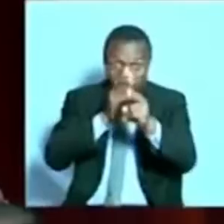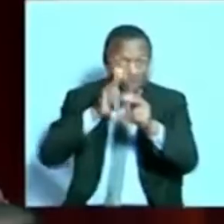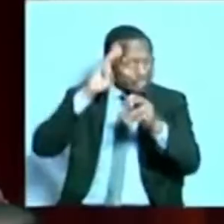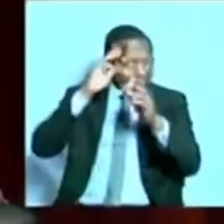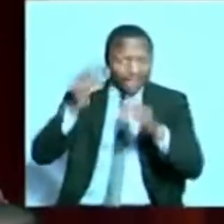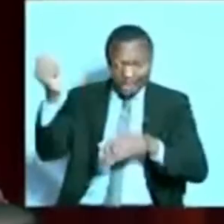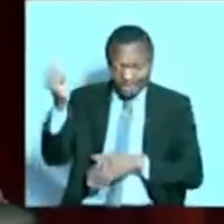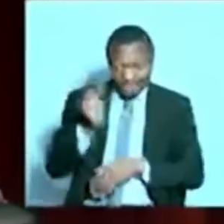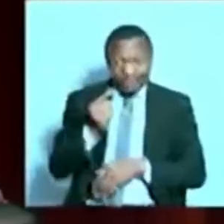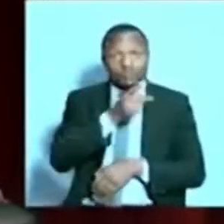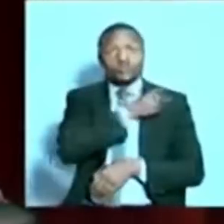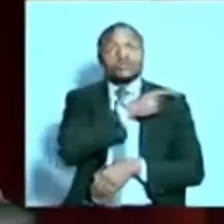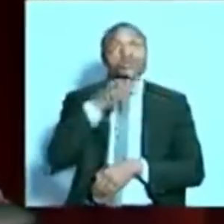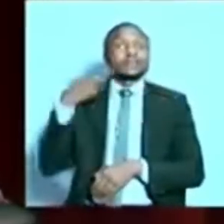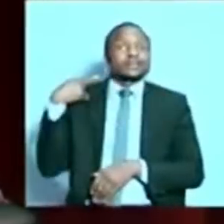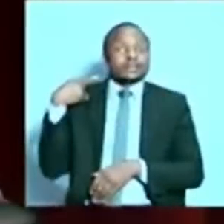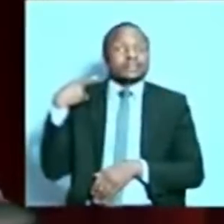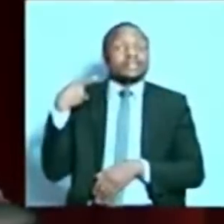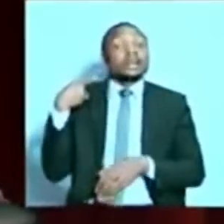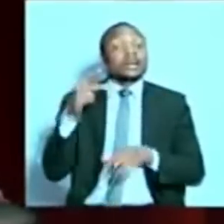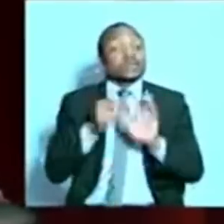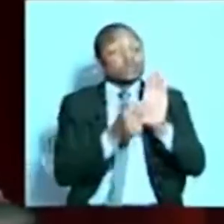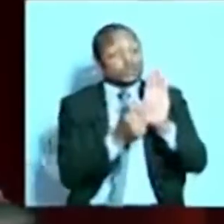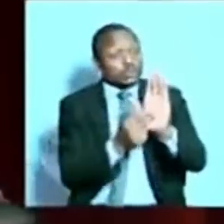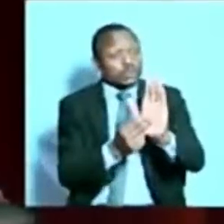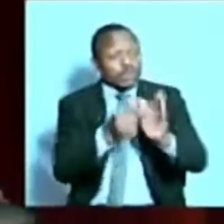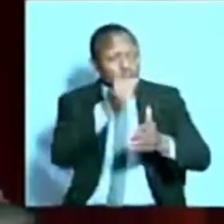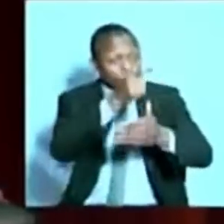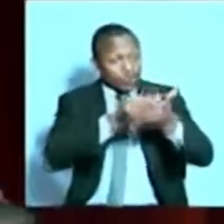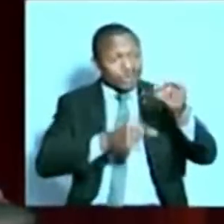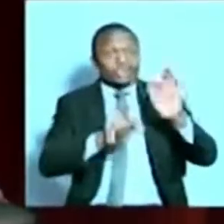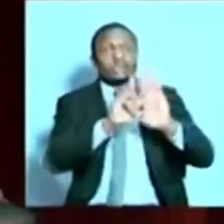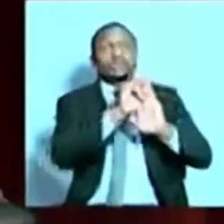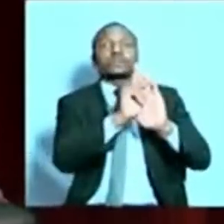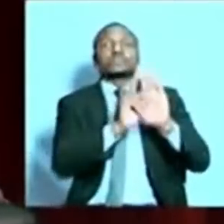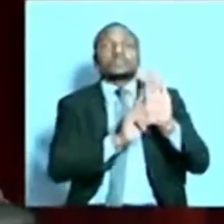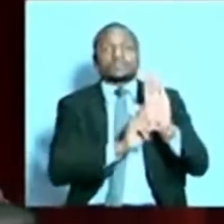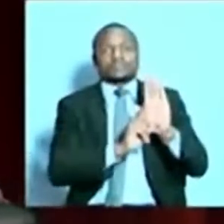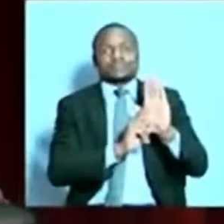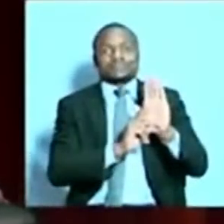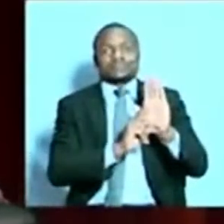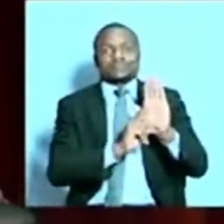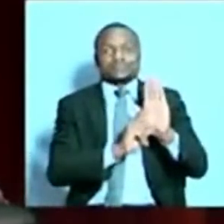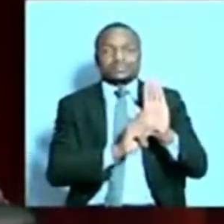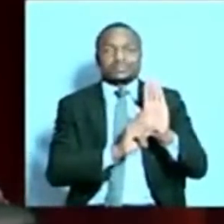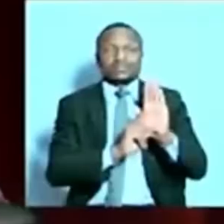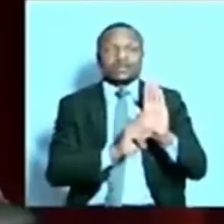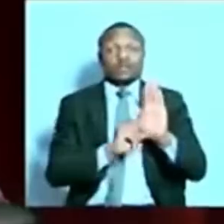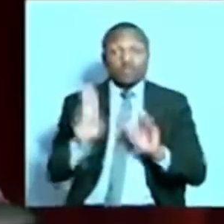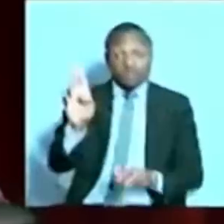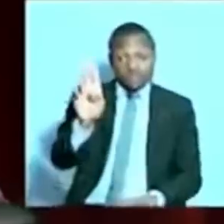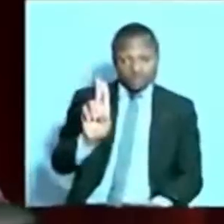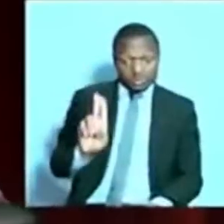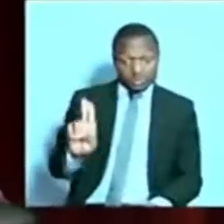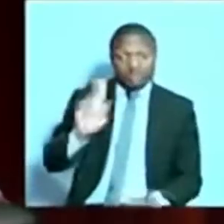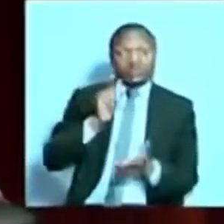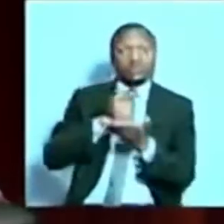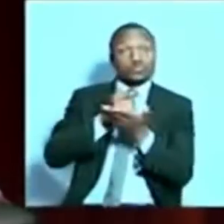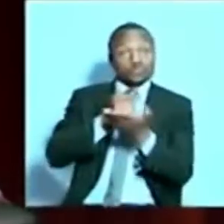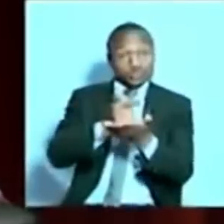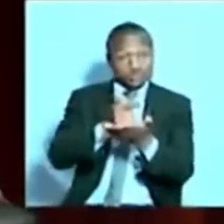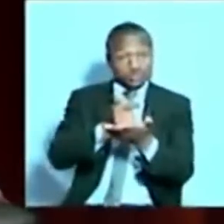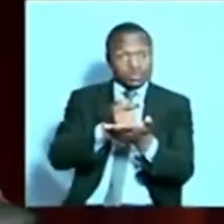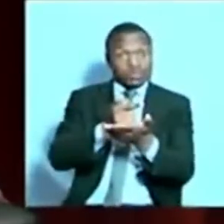House and indicate what is the policy of the use of grants, which